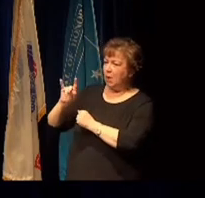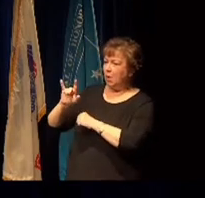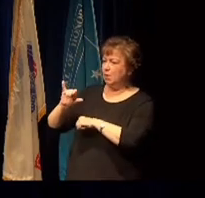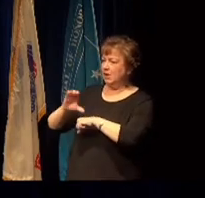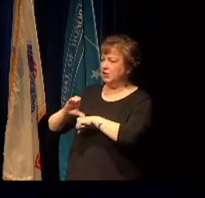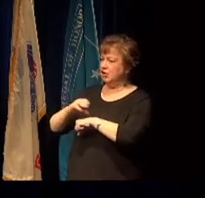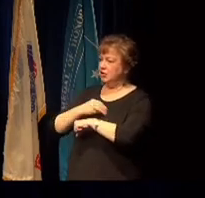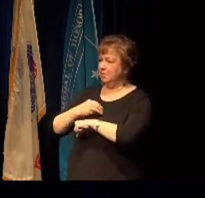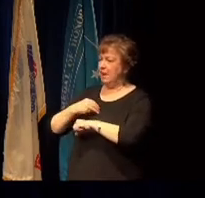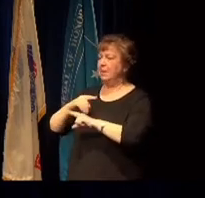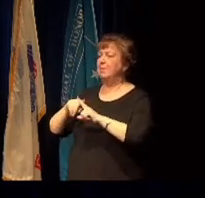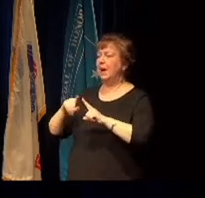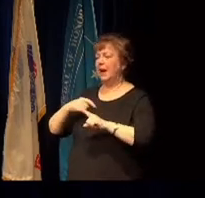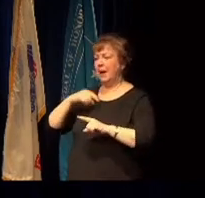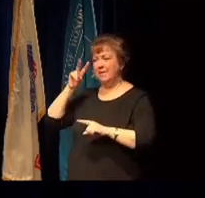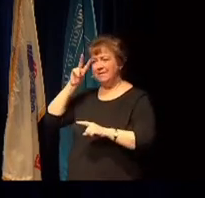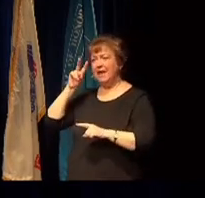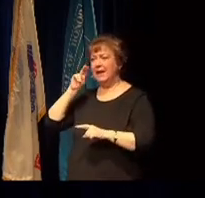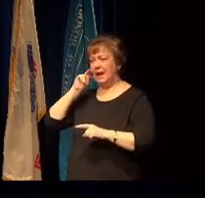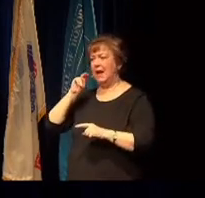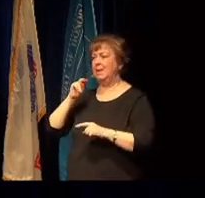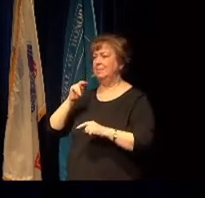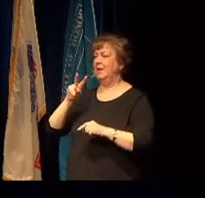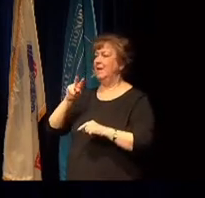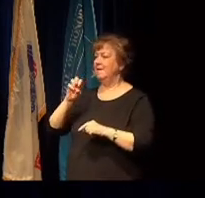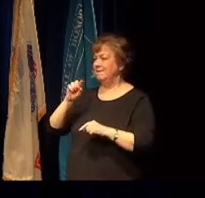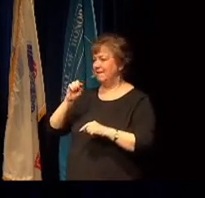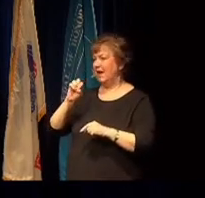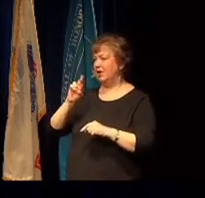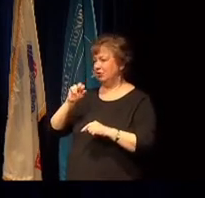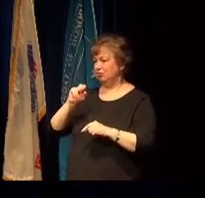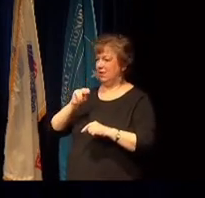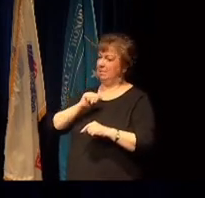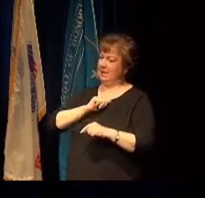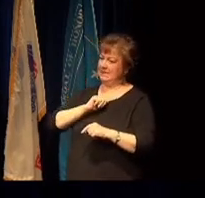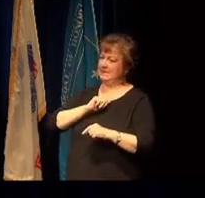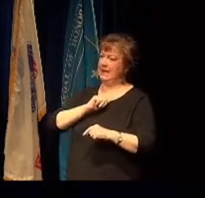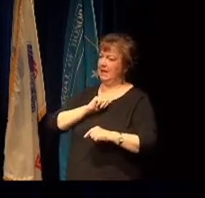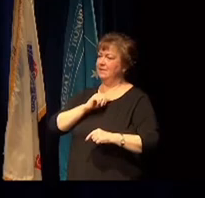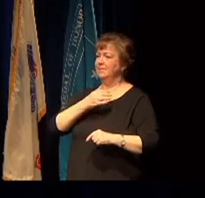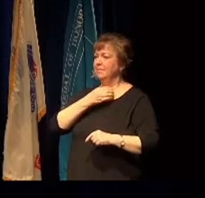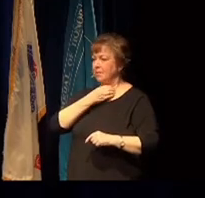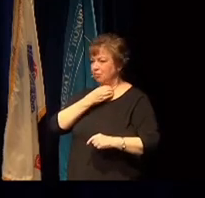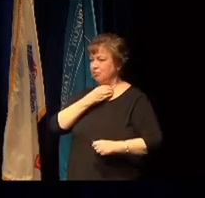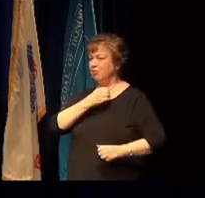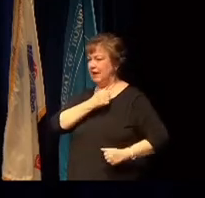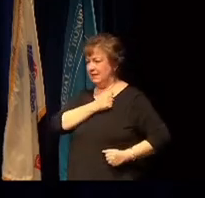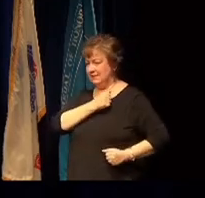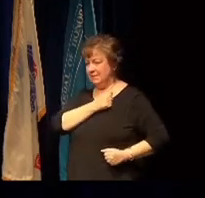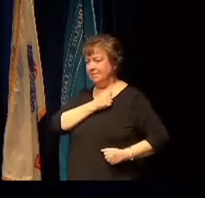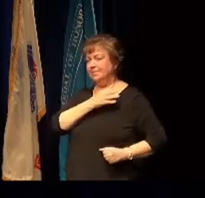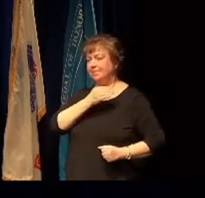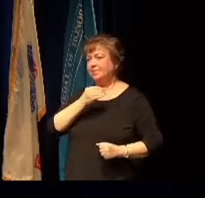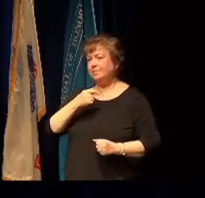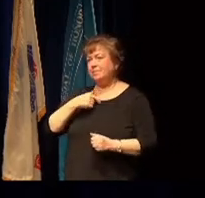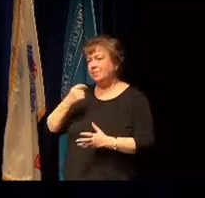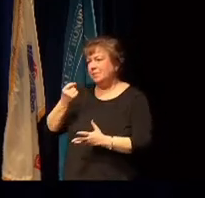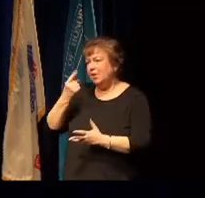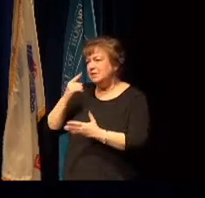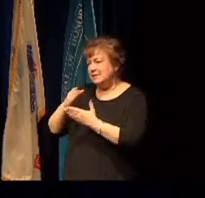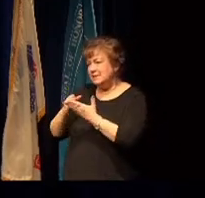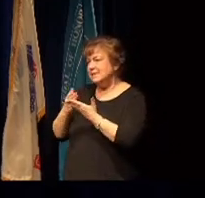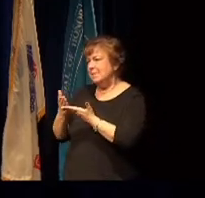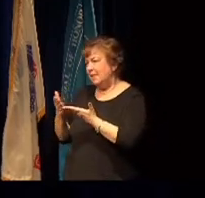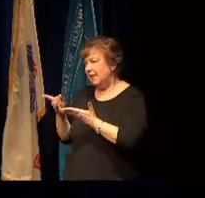a Vietnam veteran myself of United States Marine Corps, and so I understand a little bit of the things that he went